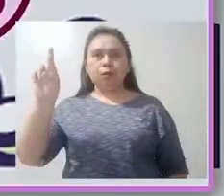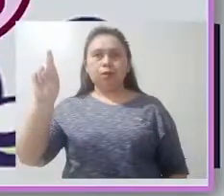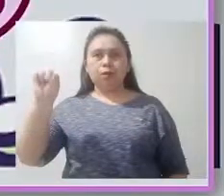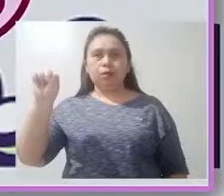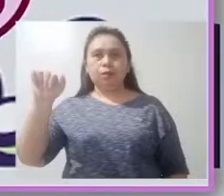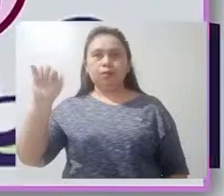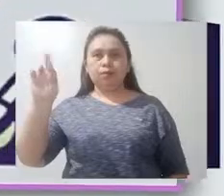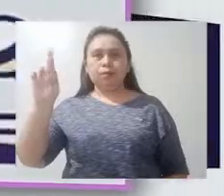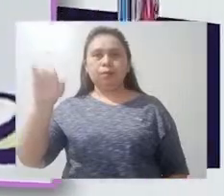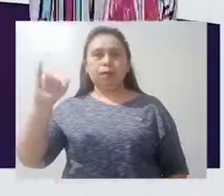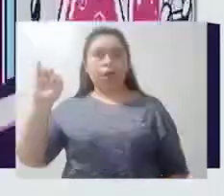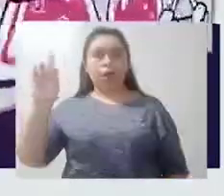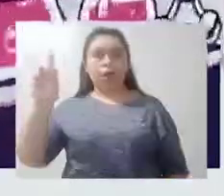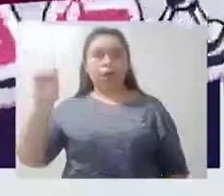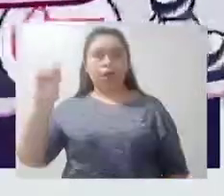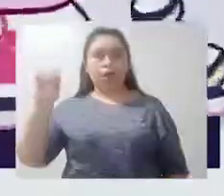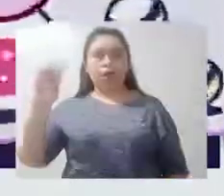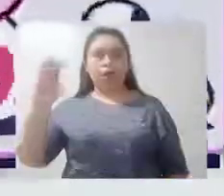iron clamp,